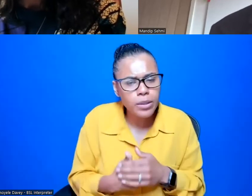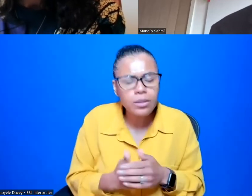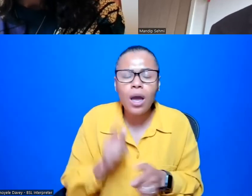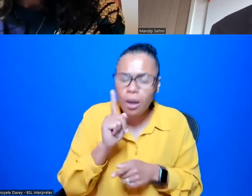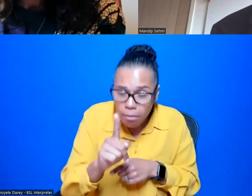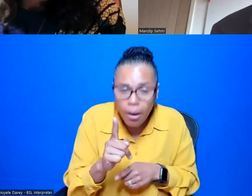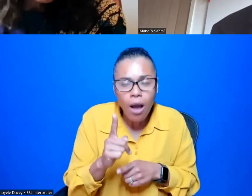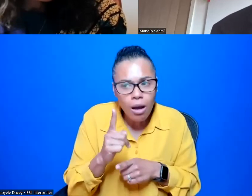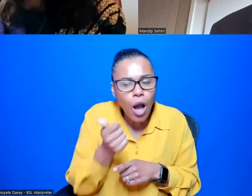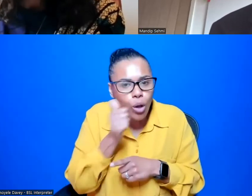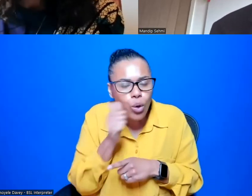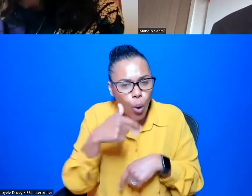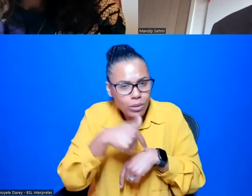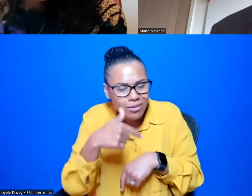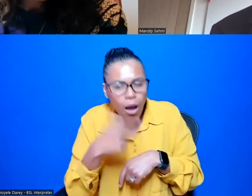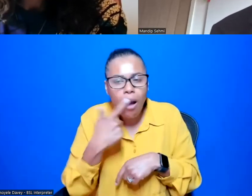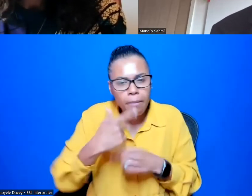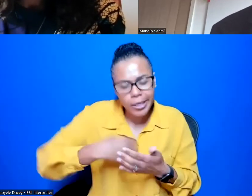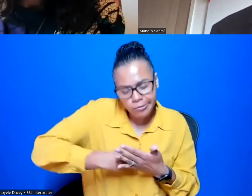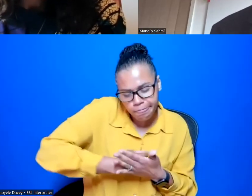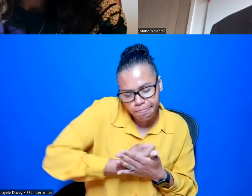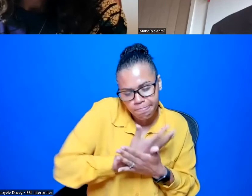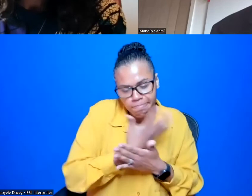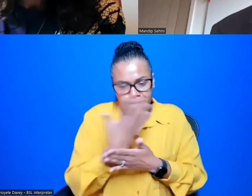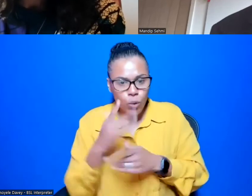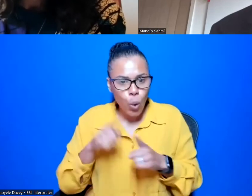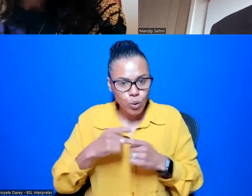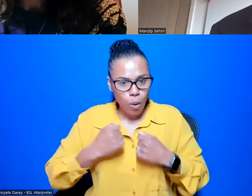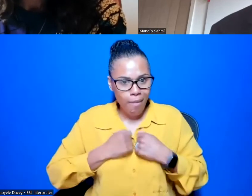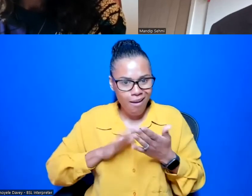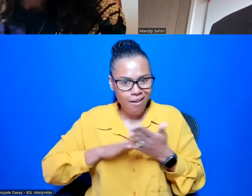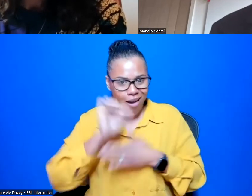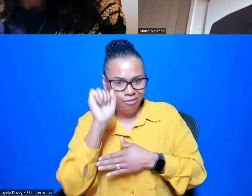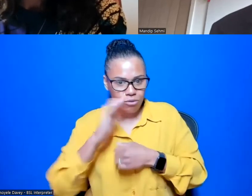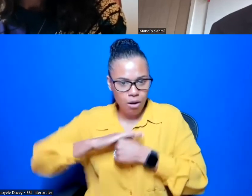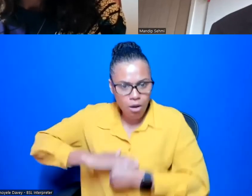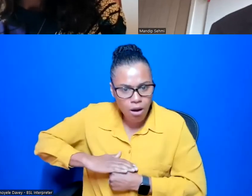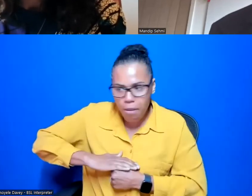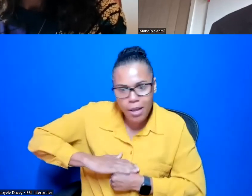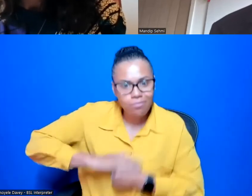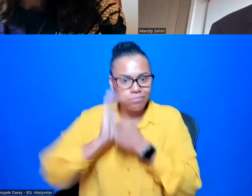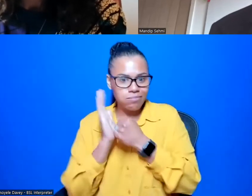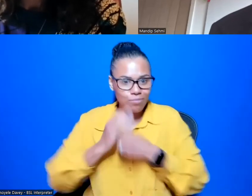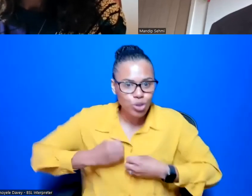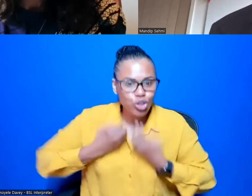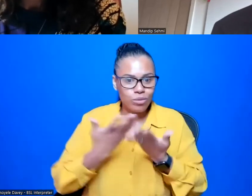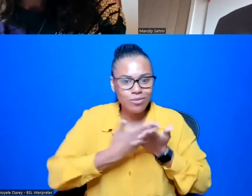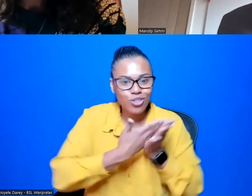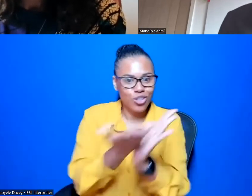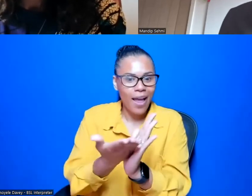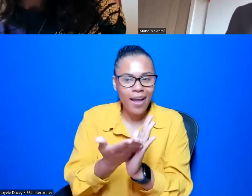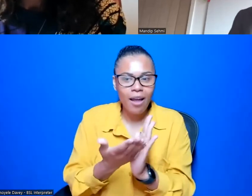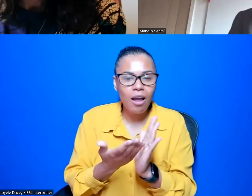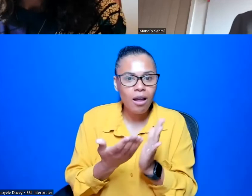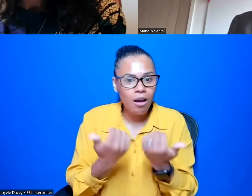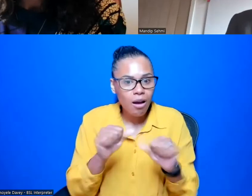able to share my culture and share who I was and make people understand what I was about, what made me tick. And by sharing your